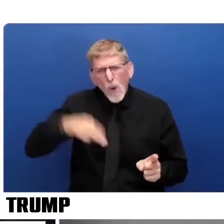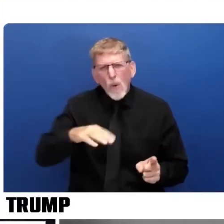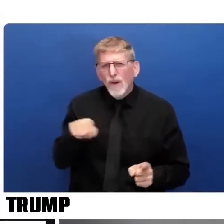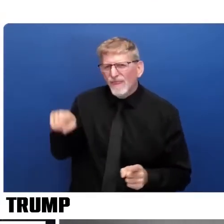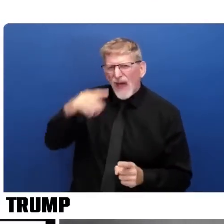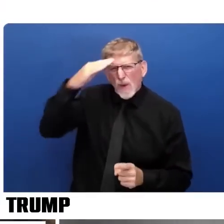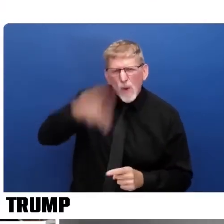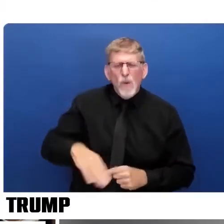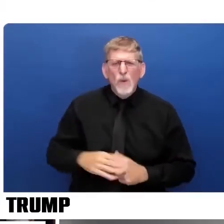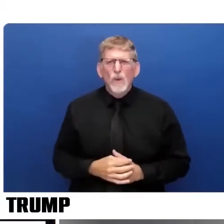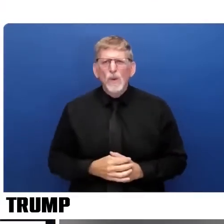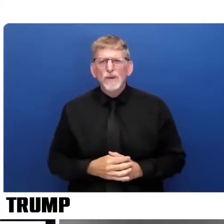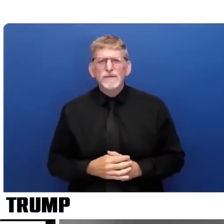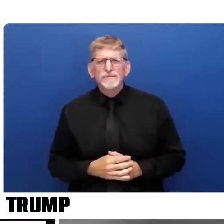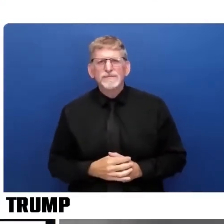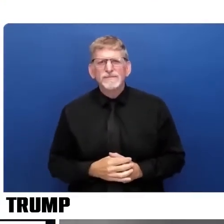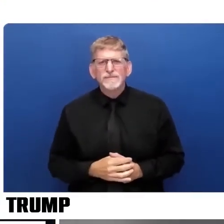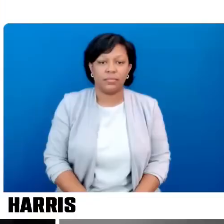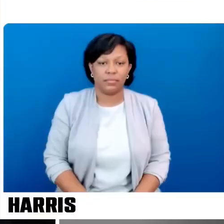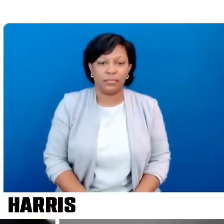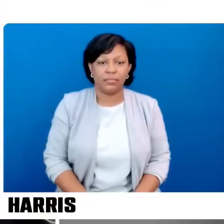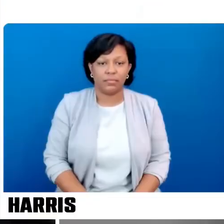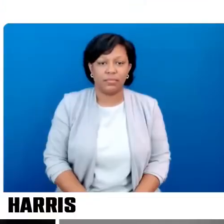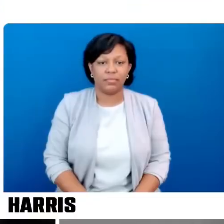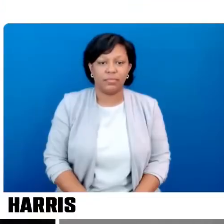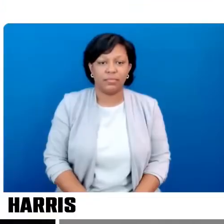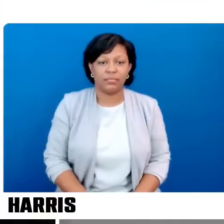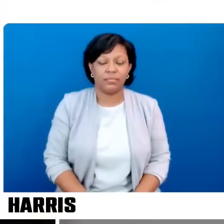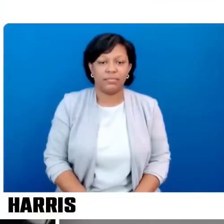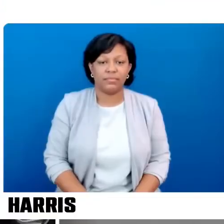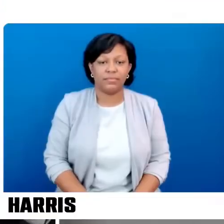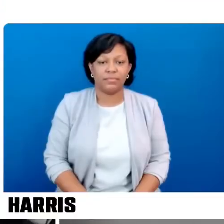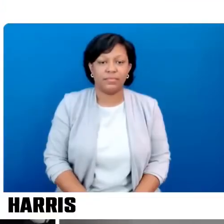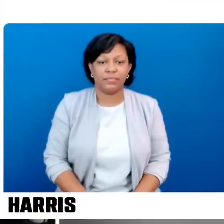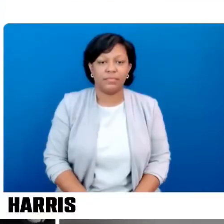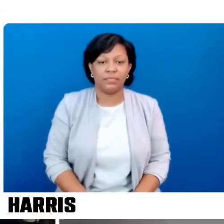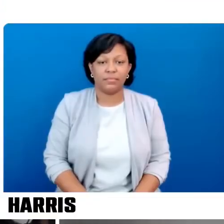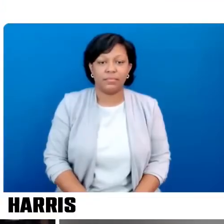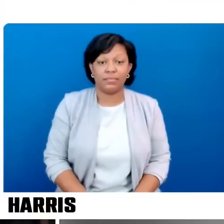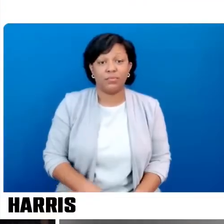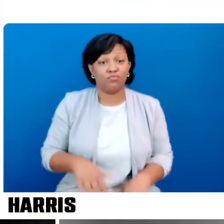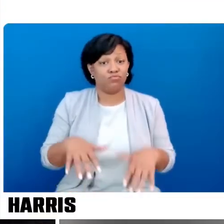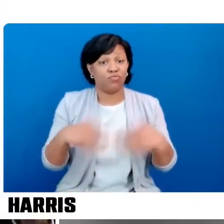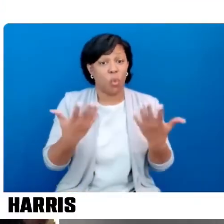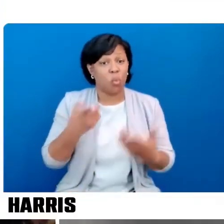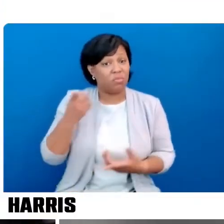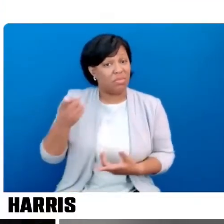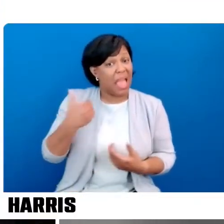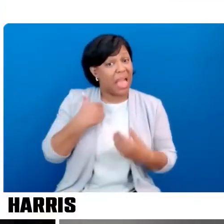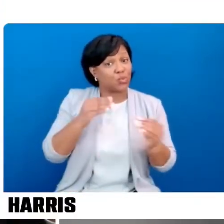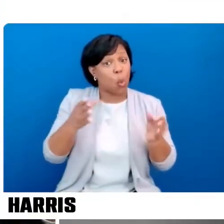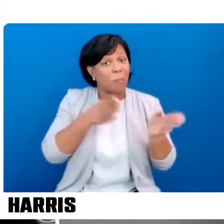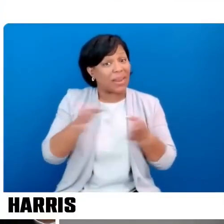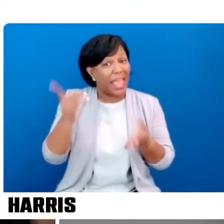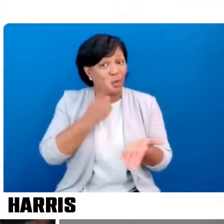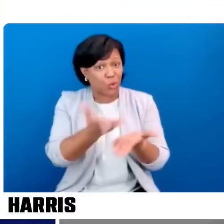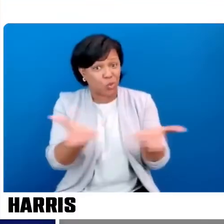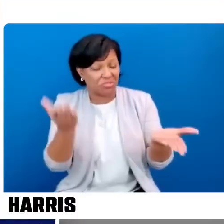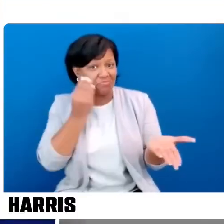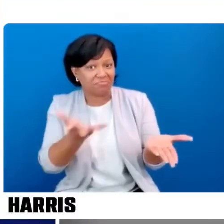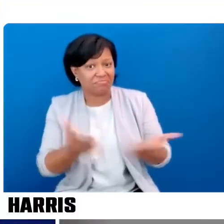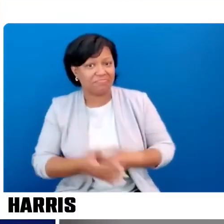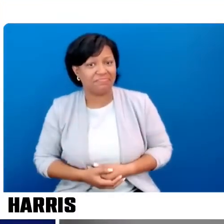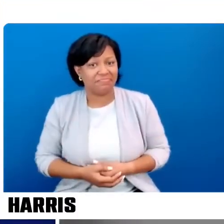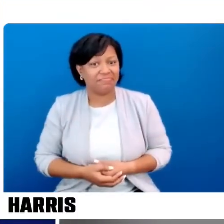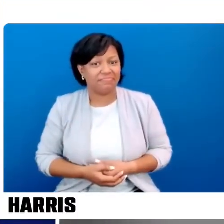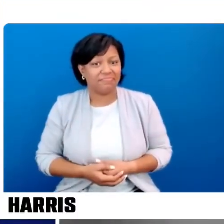respond. So Donald Trump has no plan for you. And when you look at his economic plan, it's